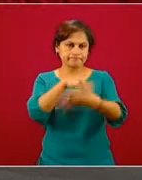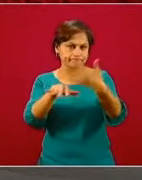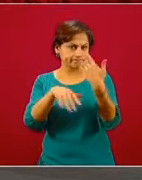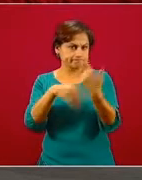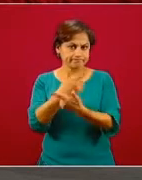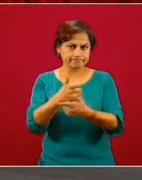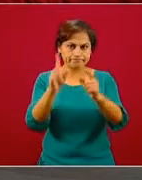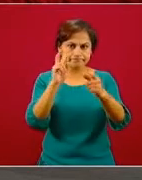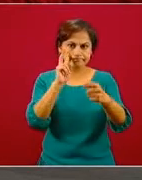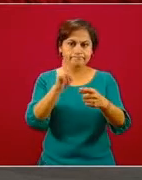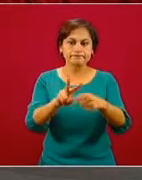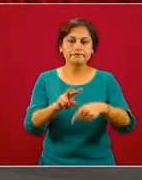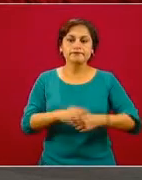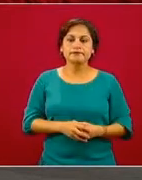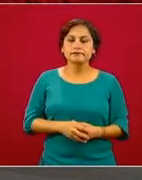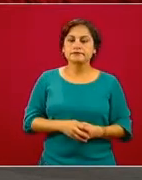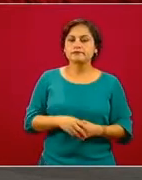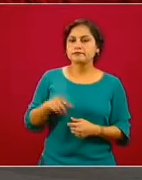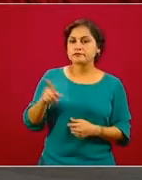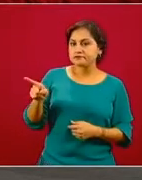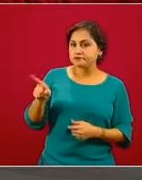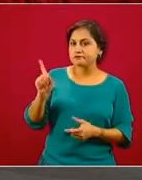public. So we have both sections.